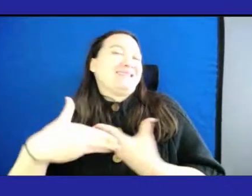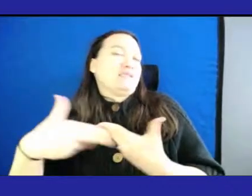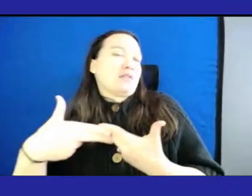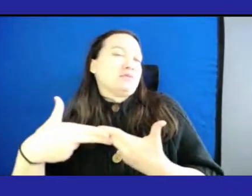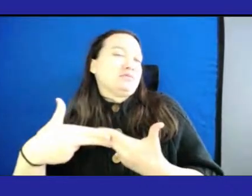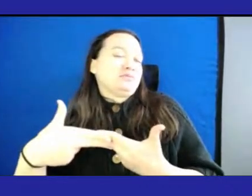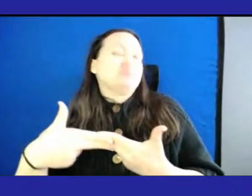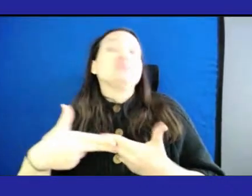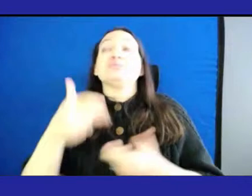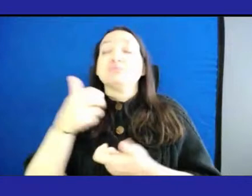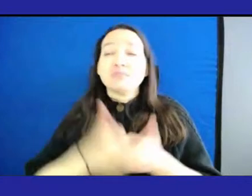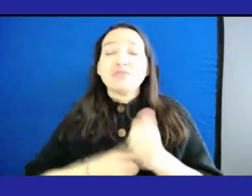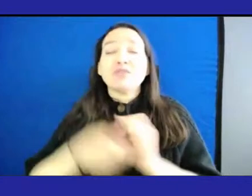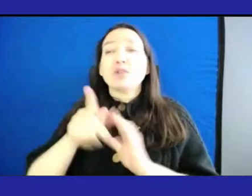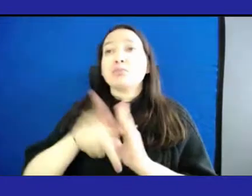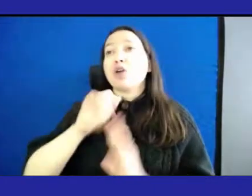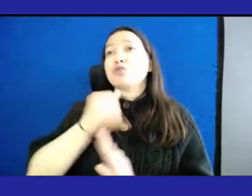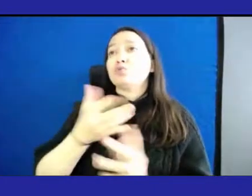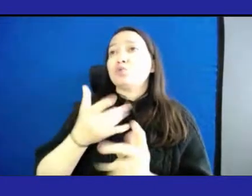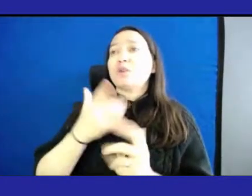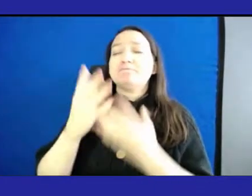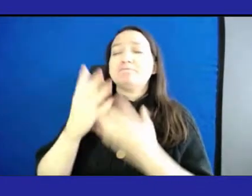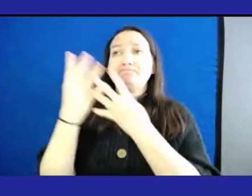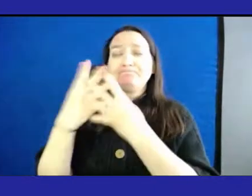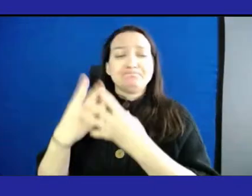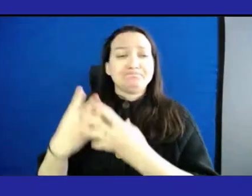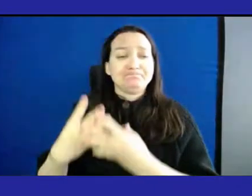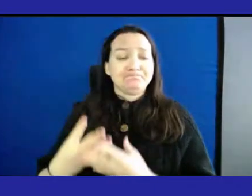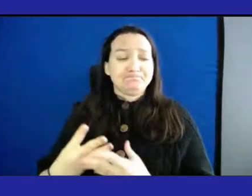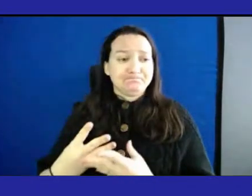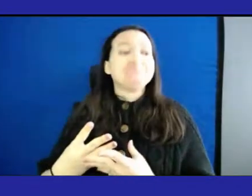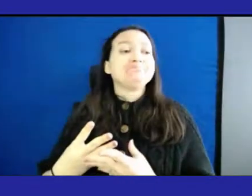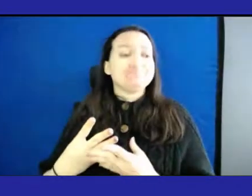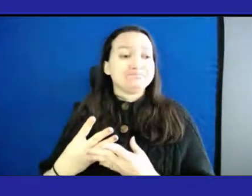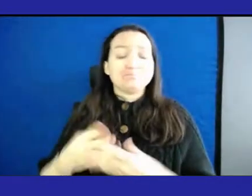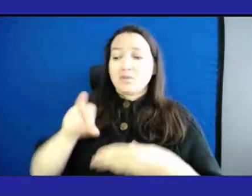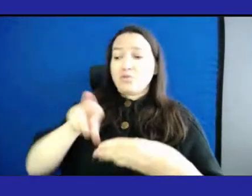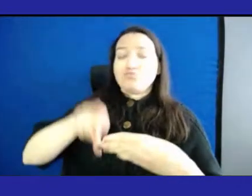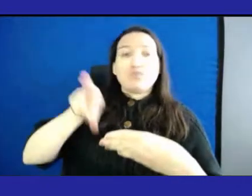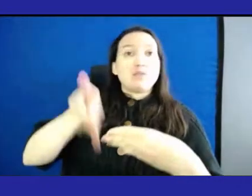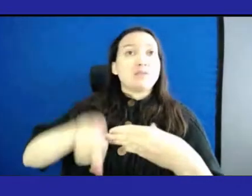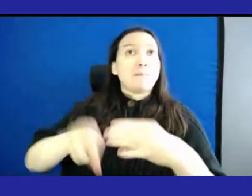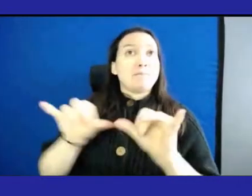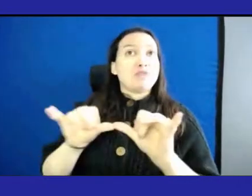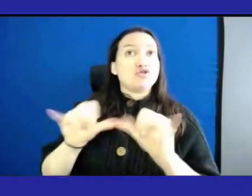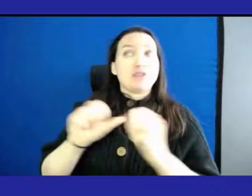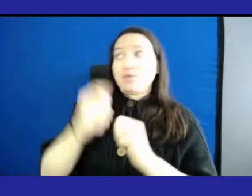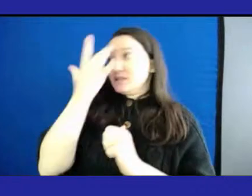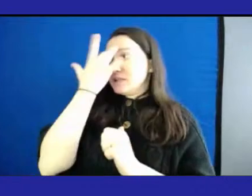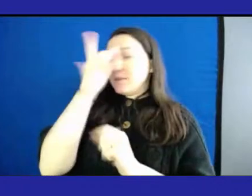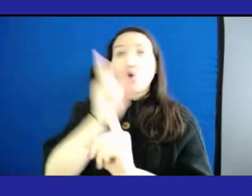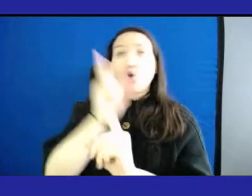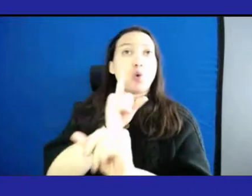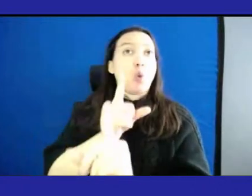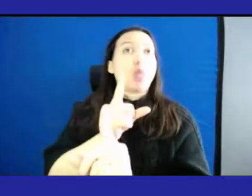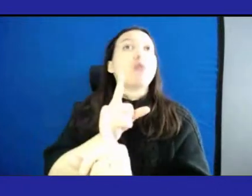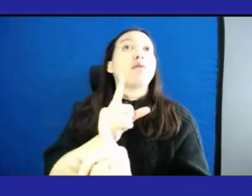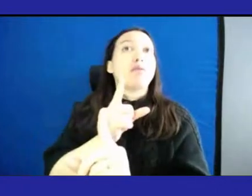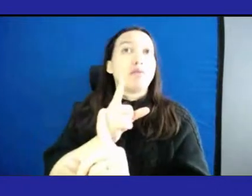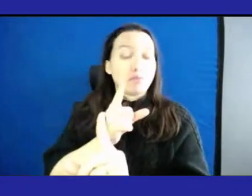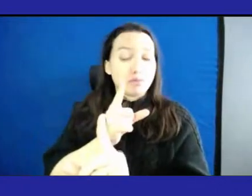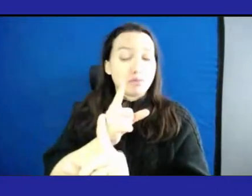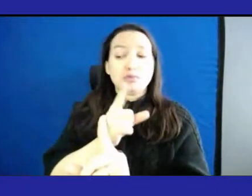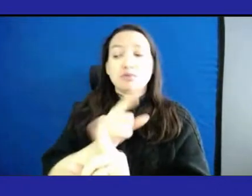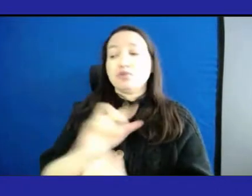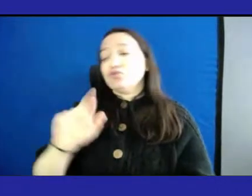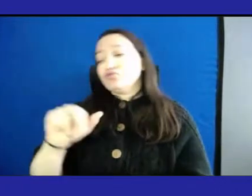every project, we want them to filter the outcome measure, so whatever their SMART goal is, by race,